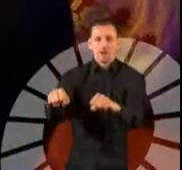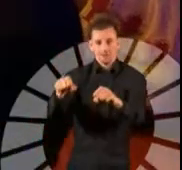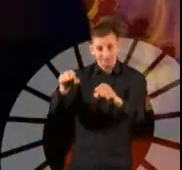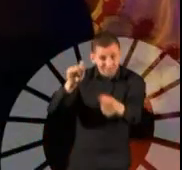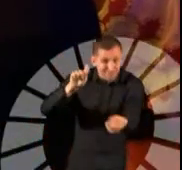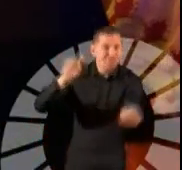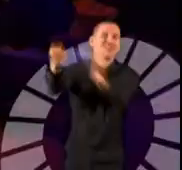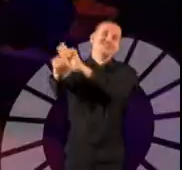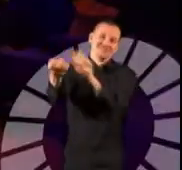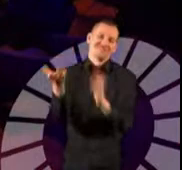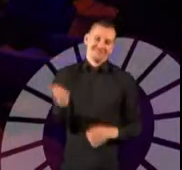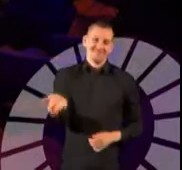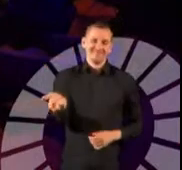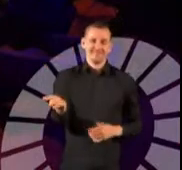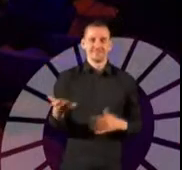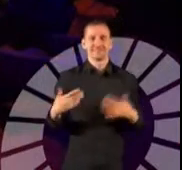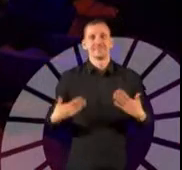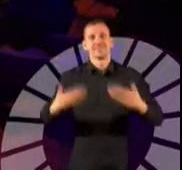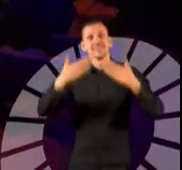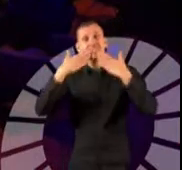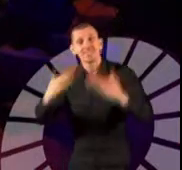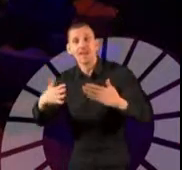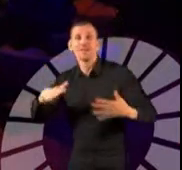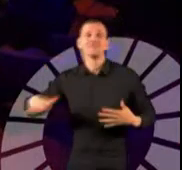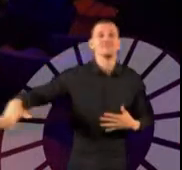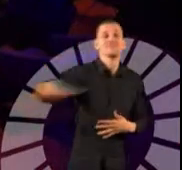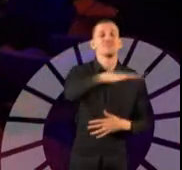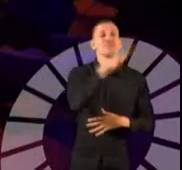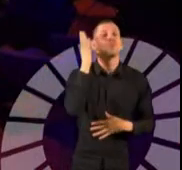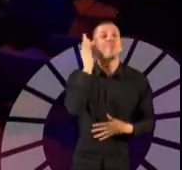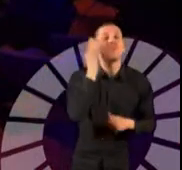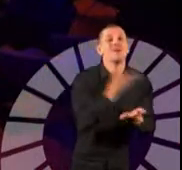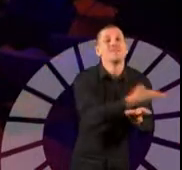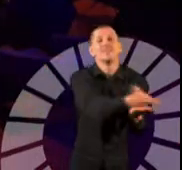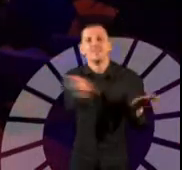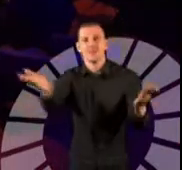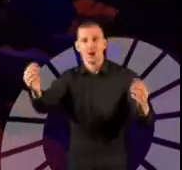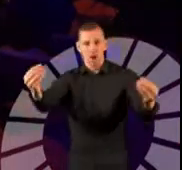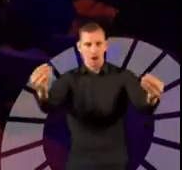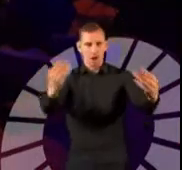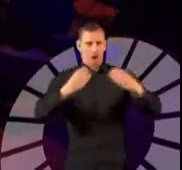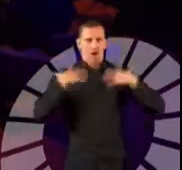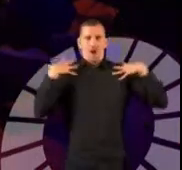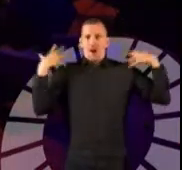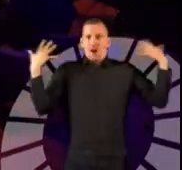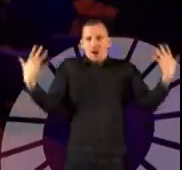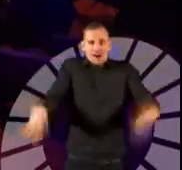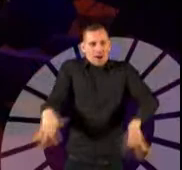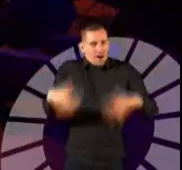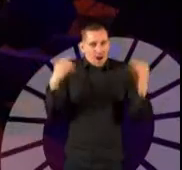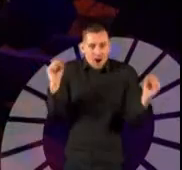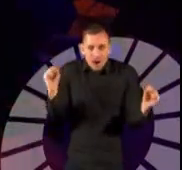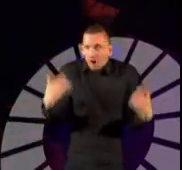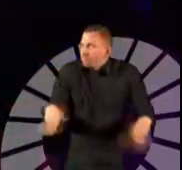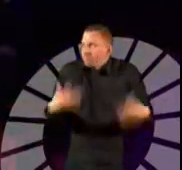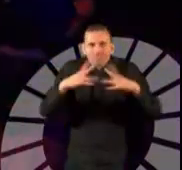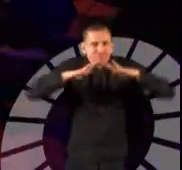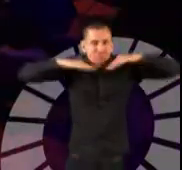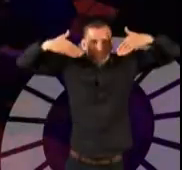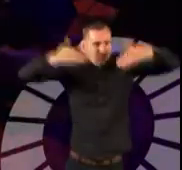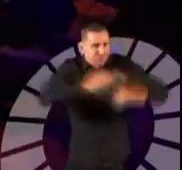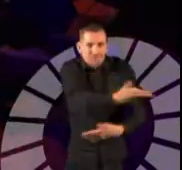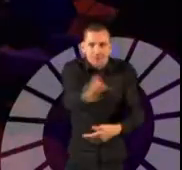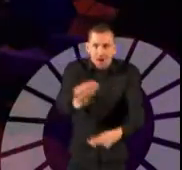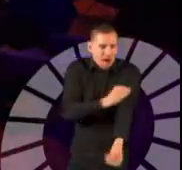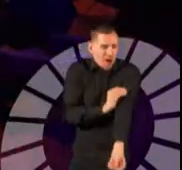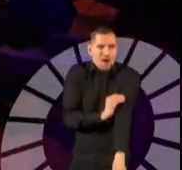inspiring words. I'm now call the next panelist, and we're going to talk. Oh, pardon. Maintenant,